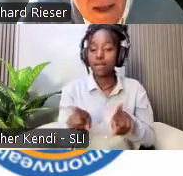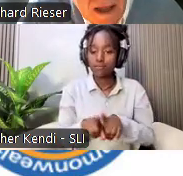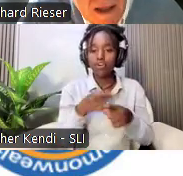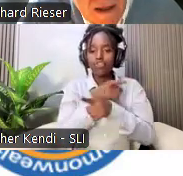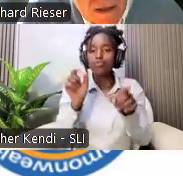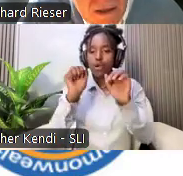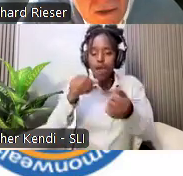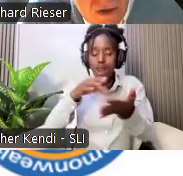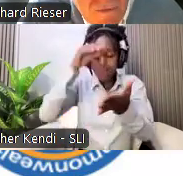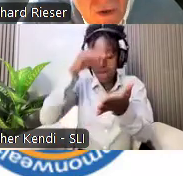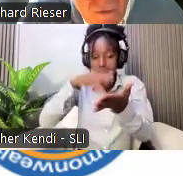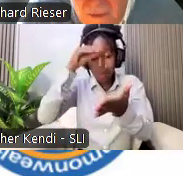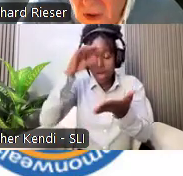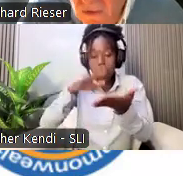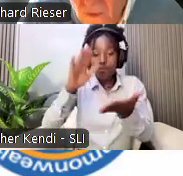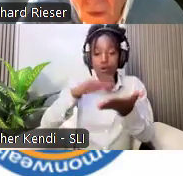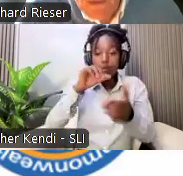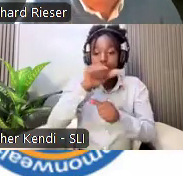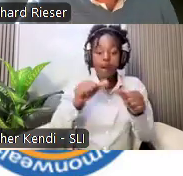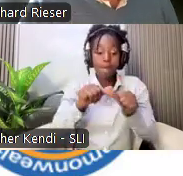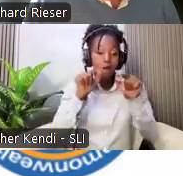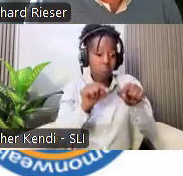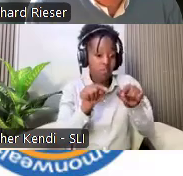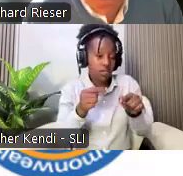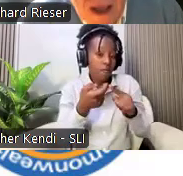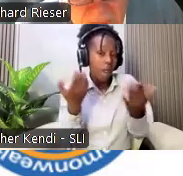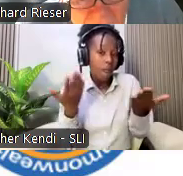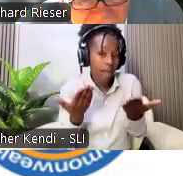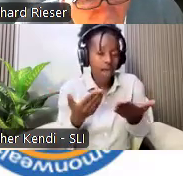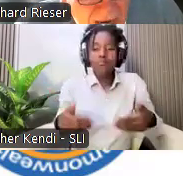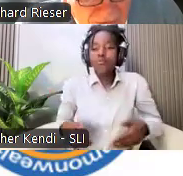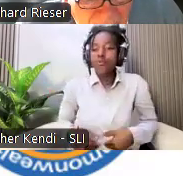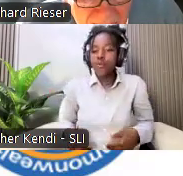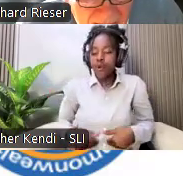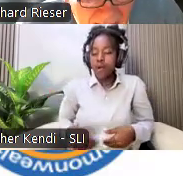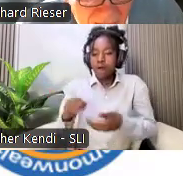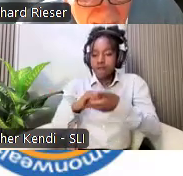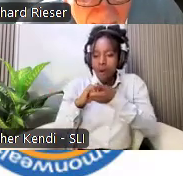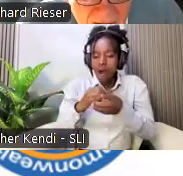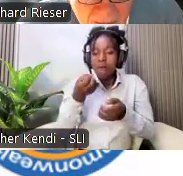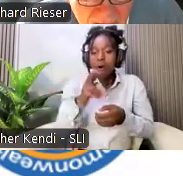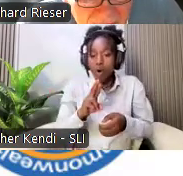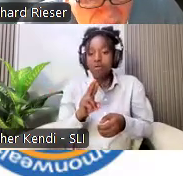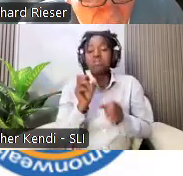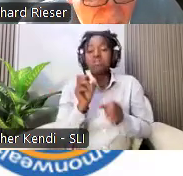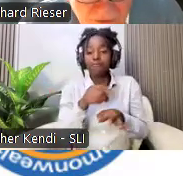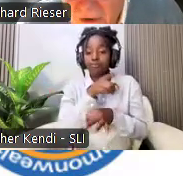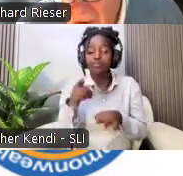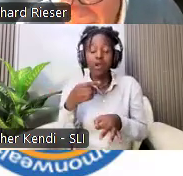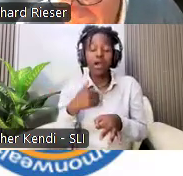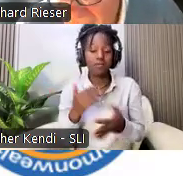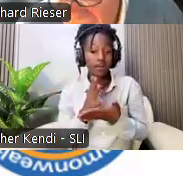get, if you're from the Youth Forum, if you can get a sponsor. We haven't money now, but it's still